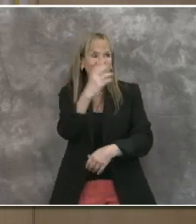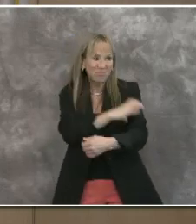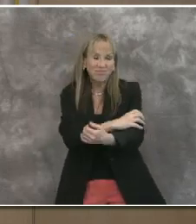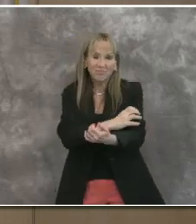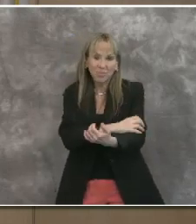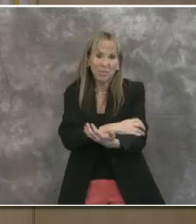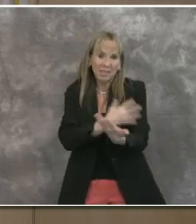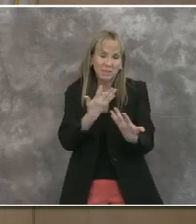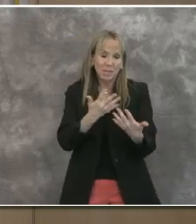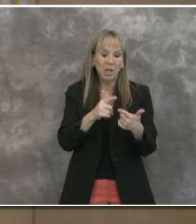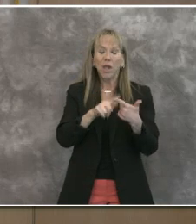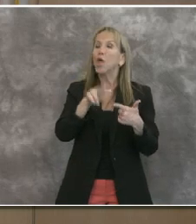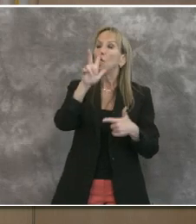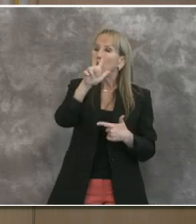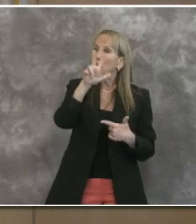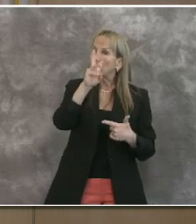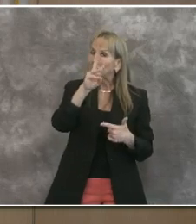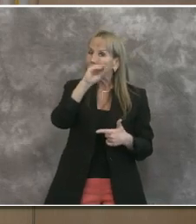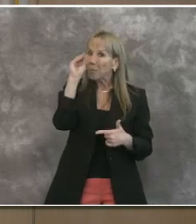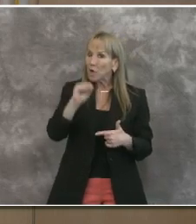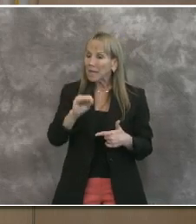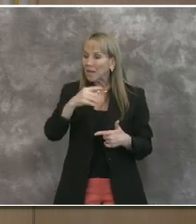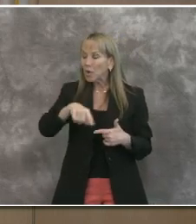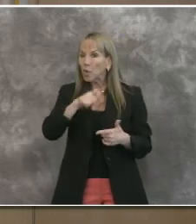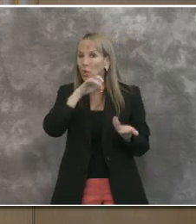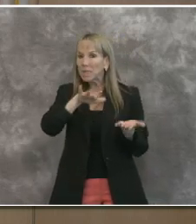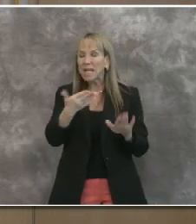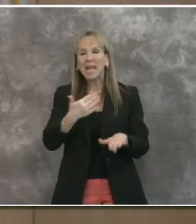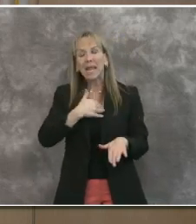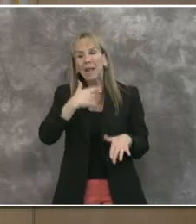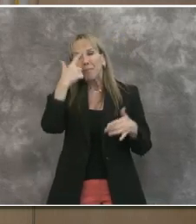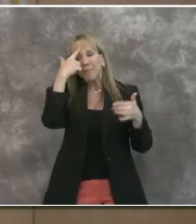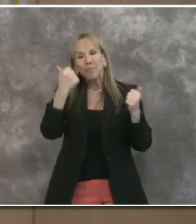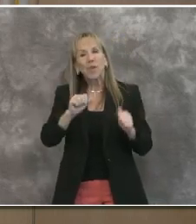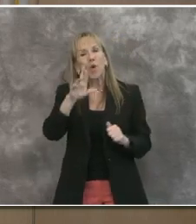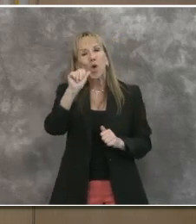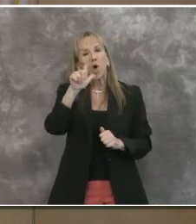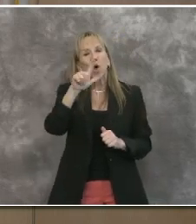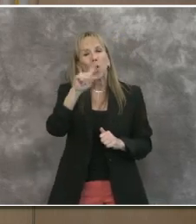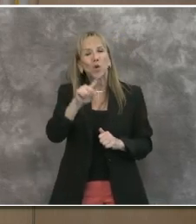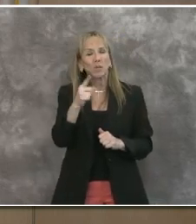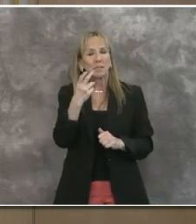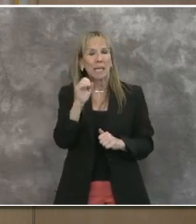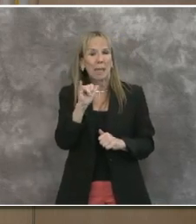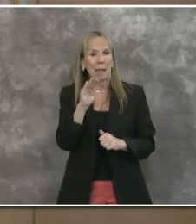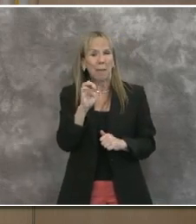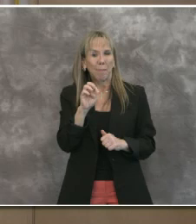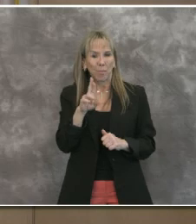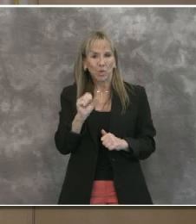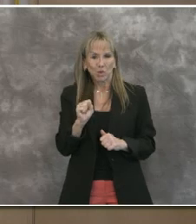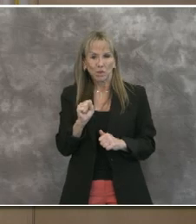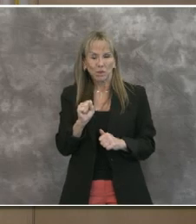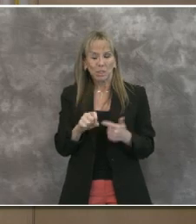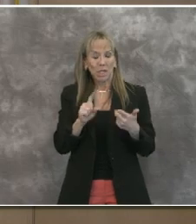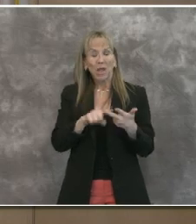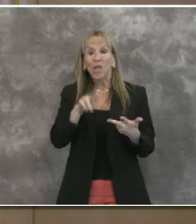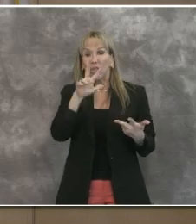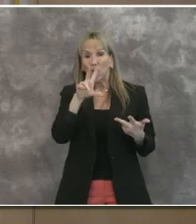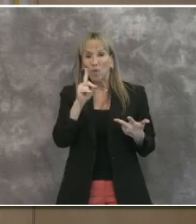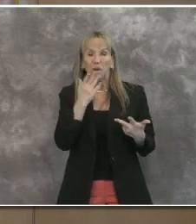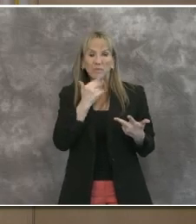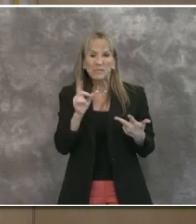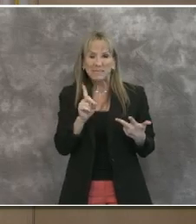condition. 36% have dementia or Alzheimer's. 31% had